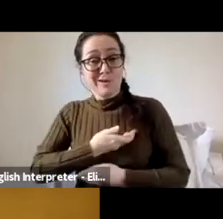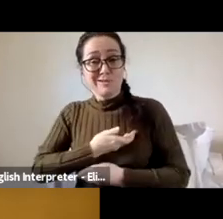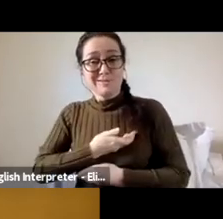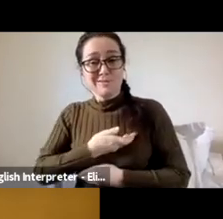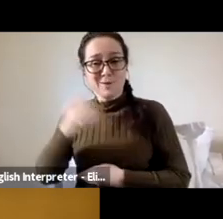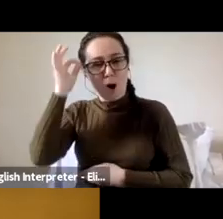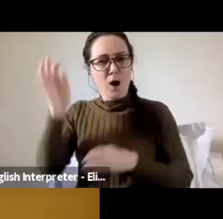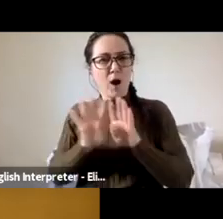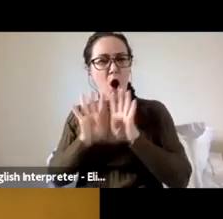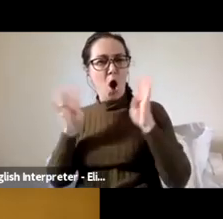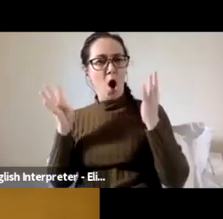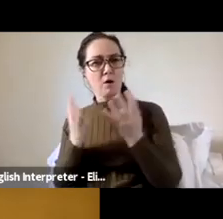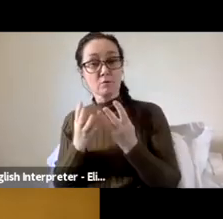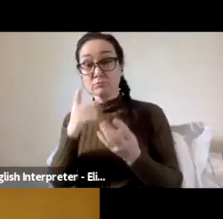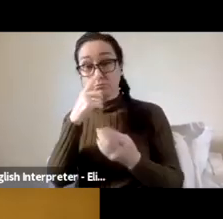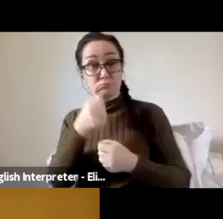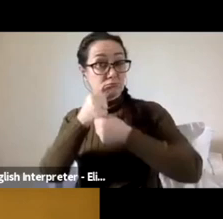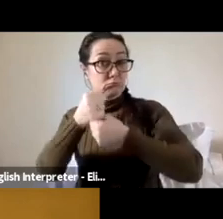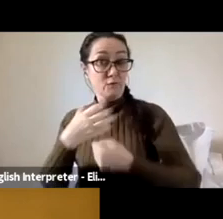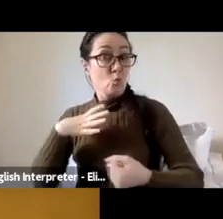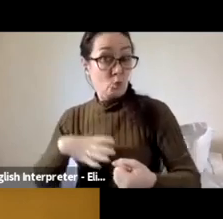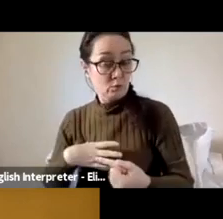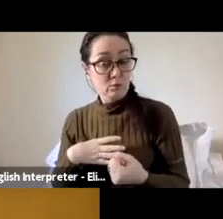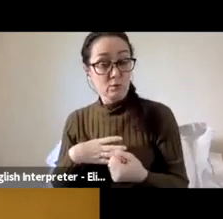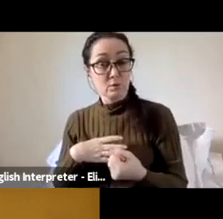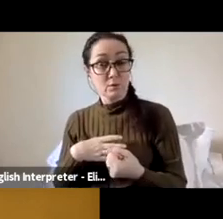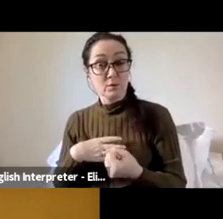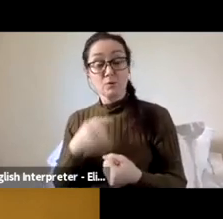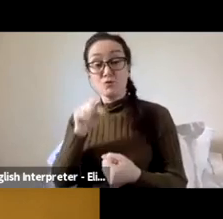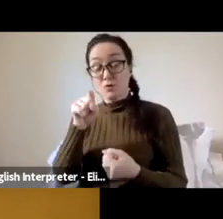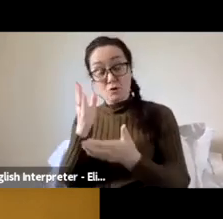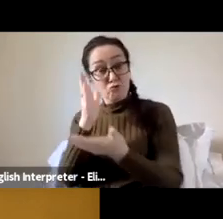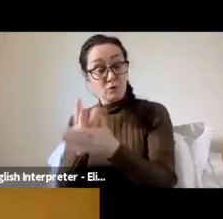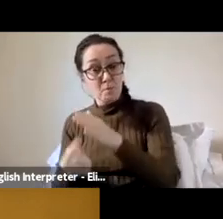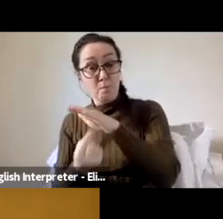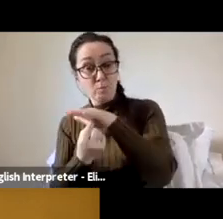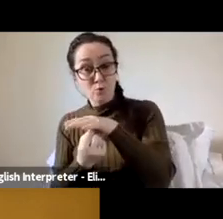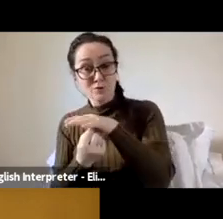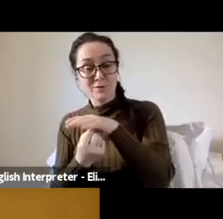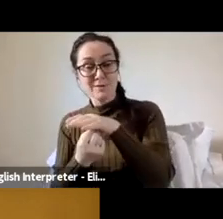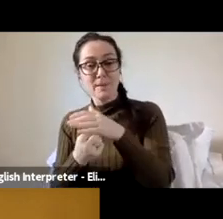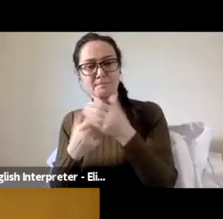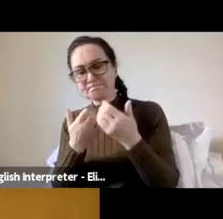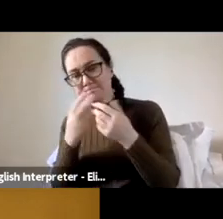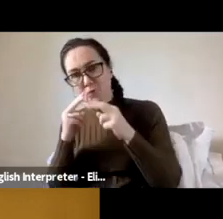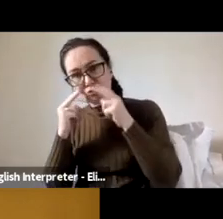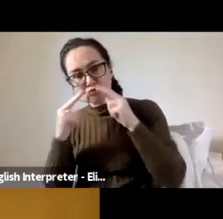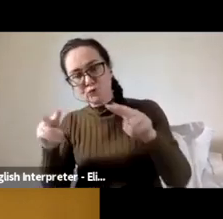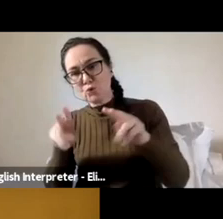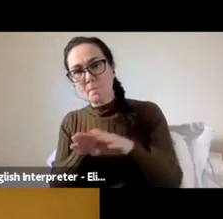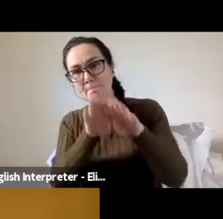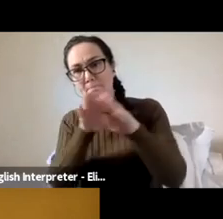a primary role on that peer review that we mentioned. But there is also a select group